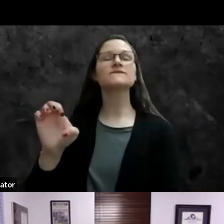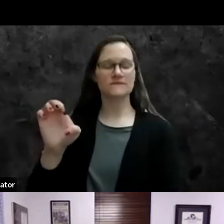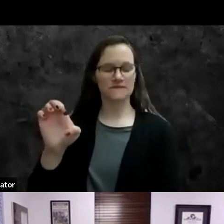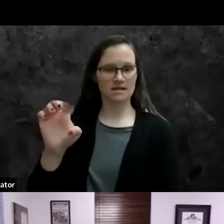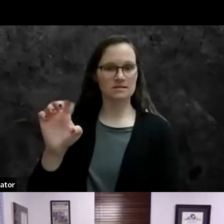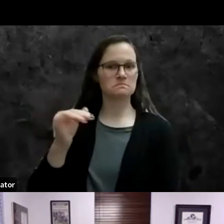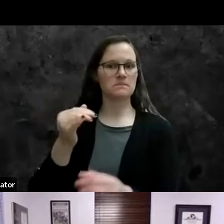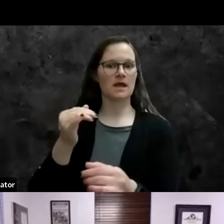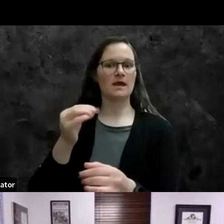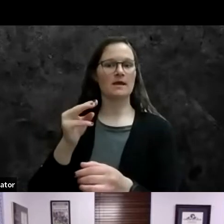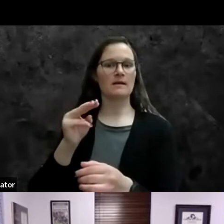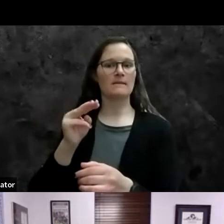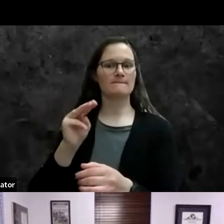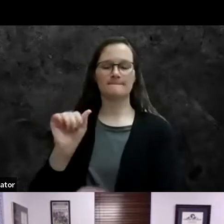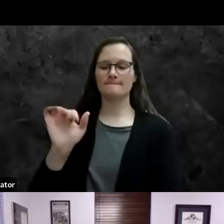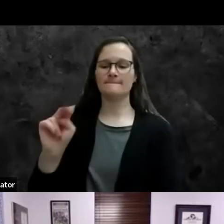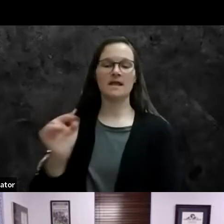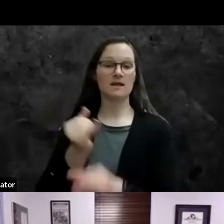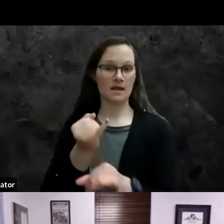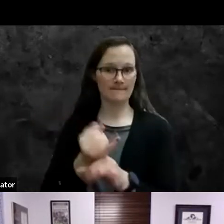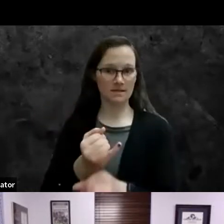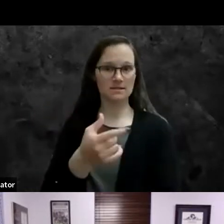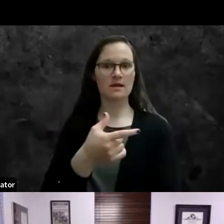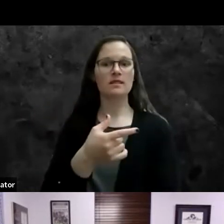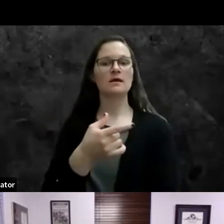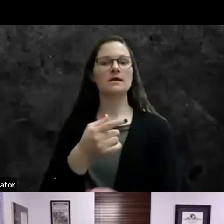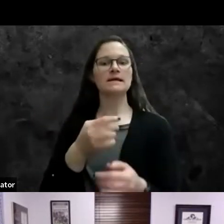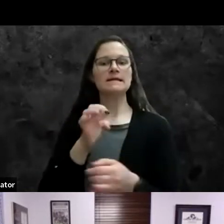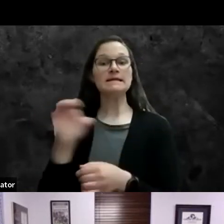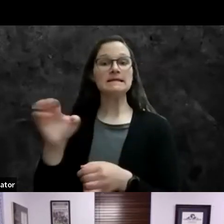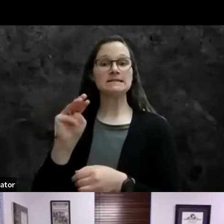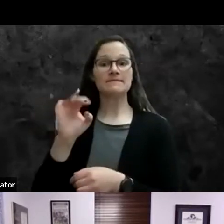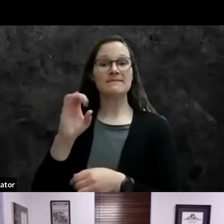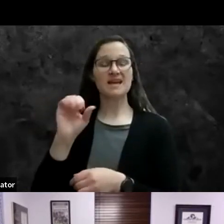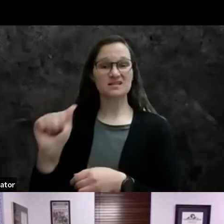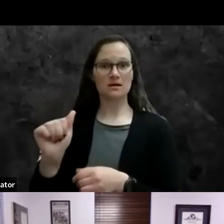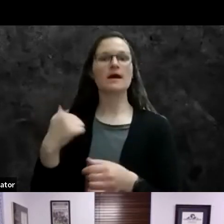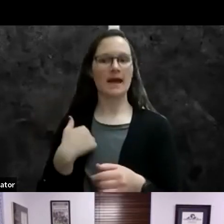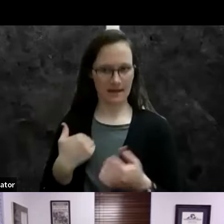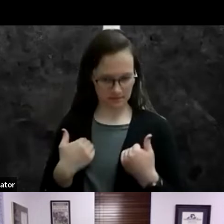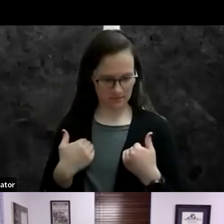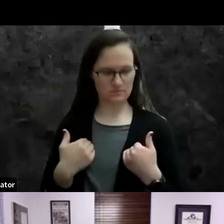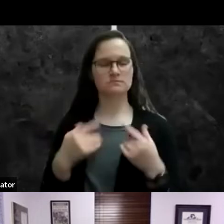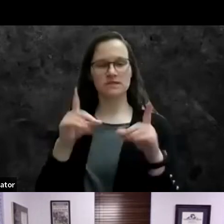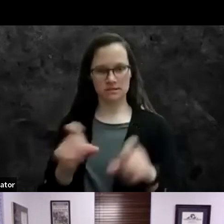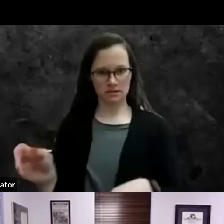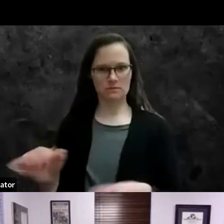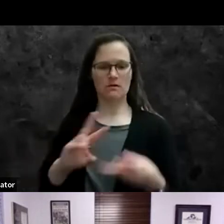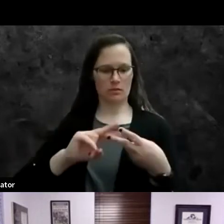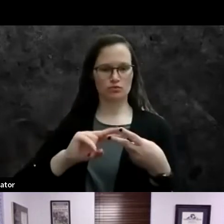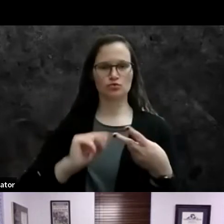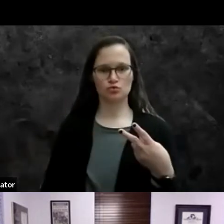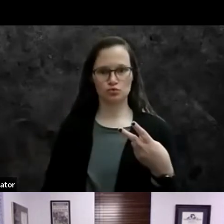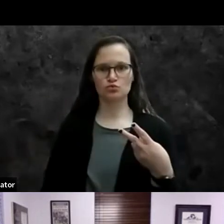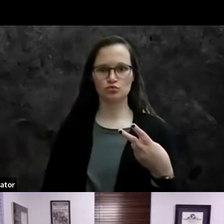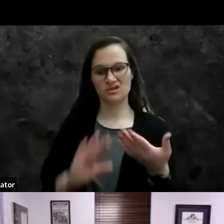the DACC Mesa campus, and in the community at various places that the other community colleges might be. So the